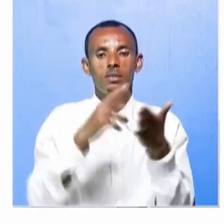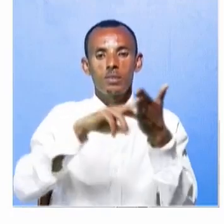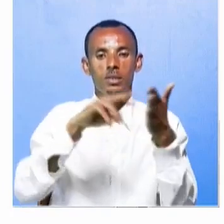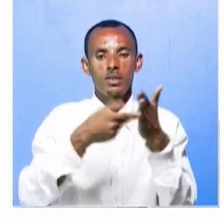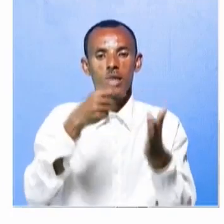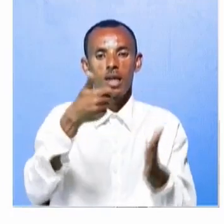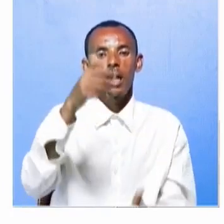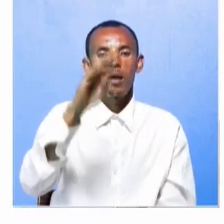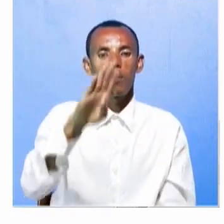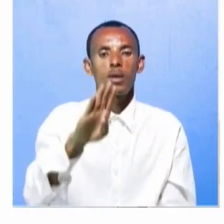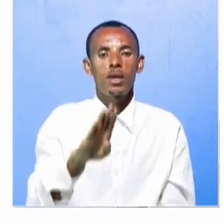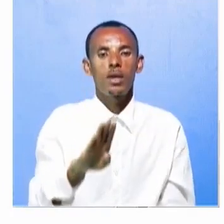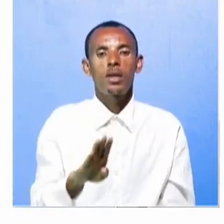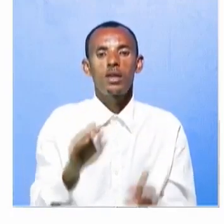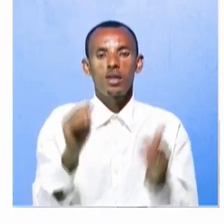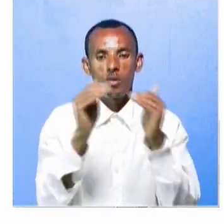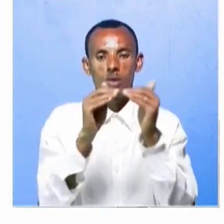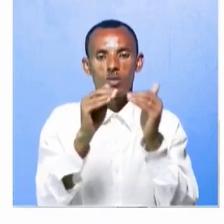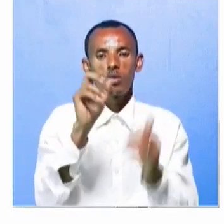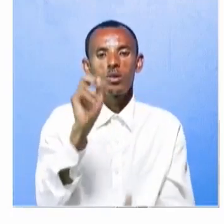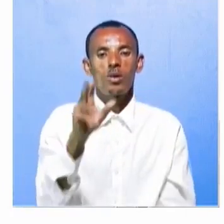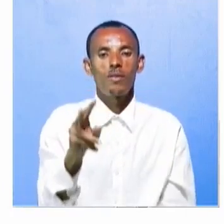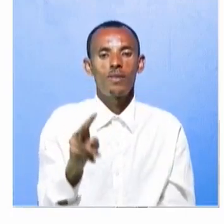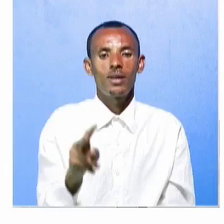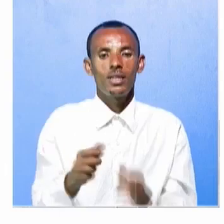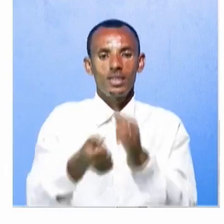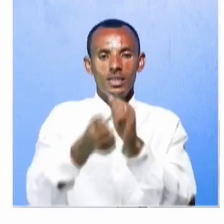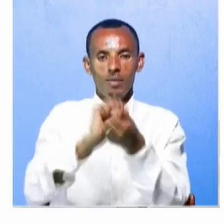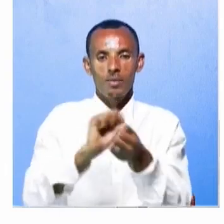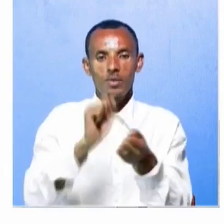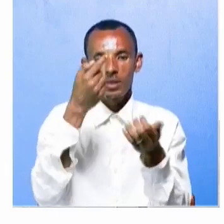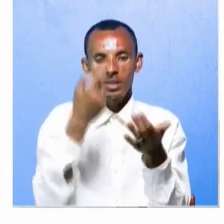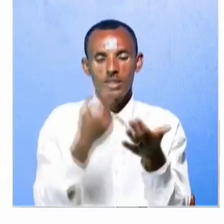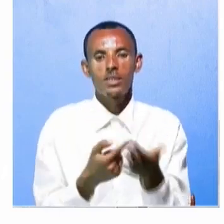AB is 12. Substitute all these